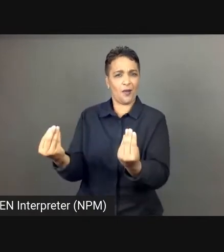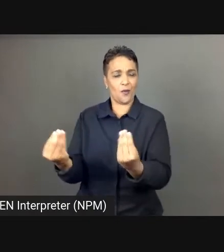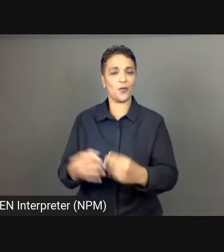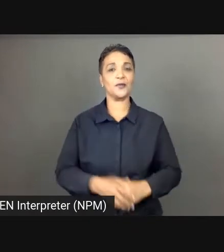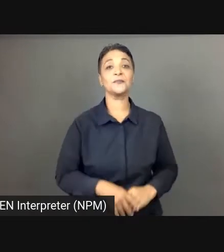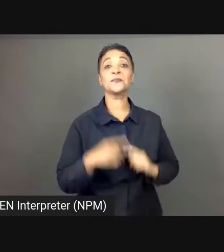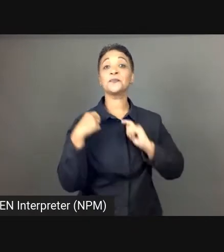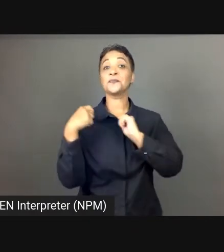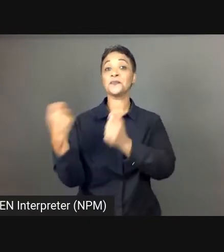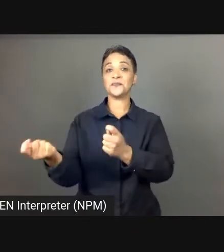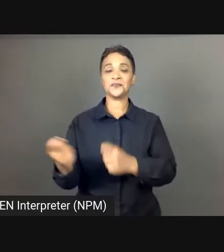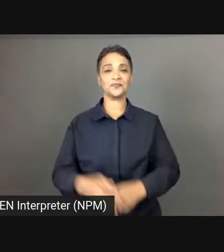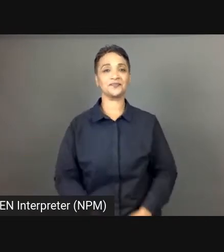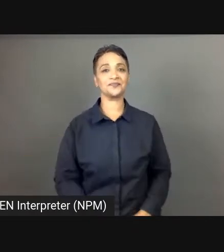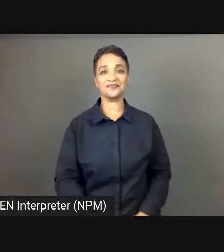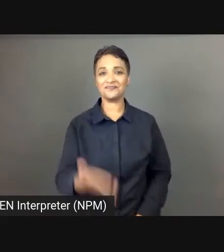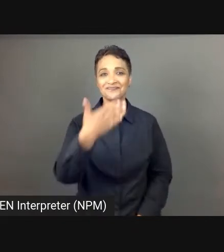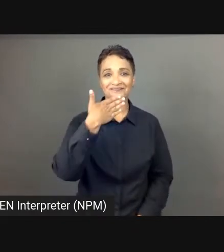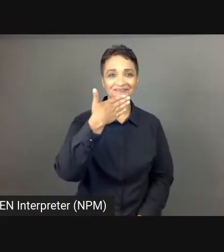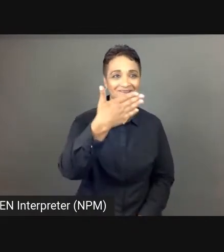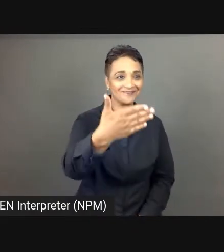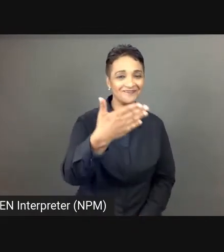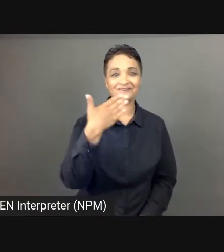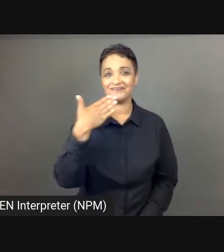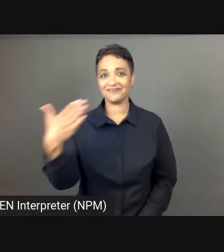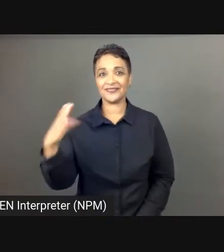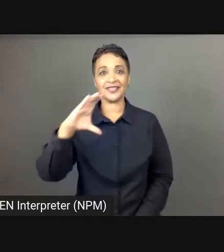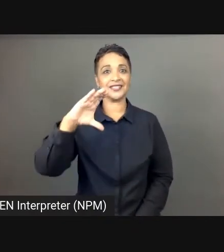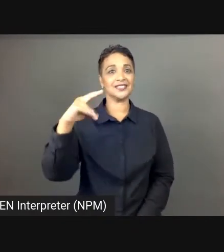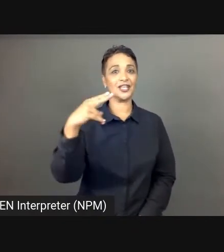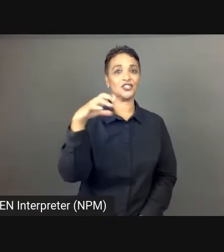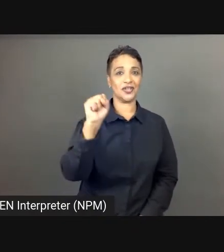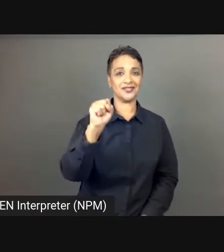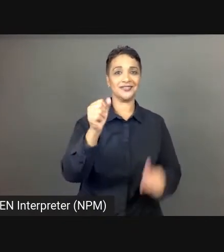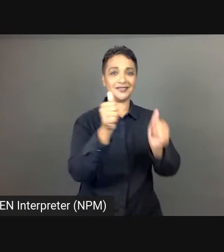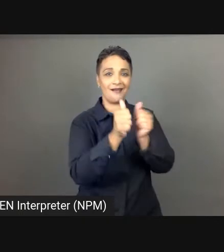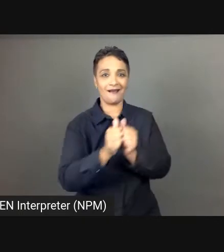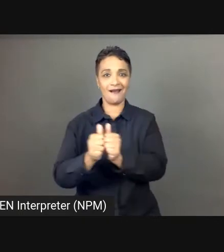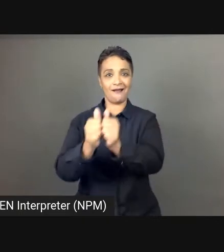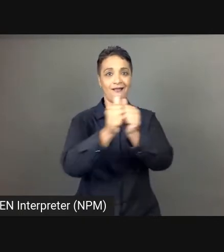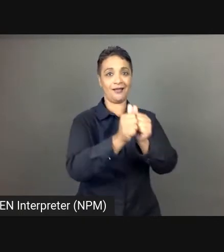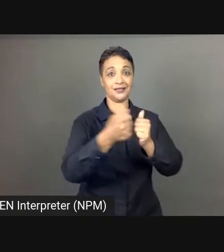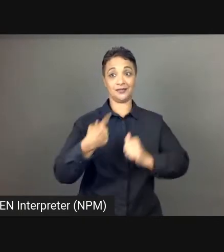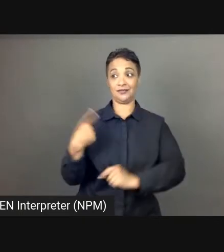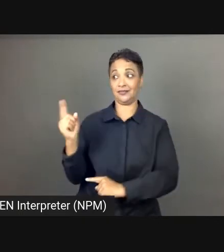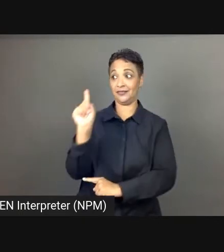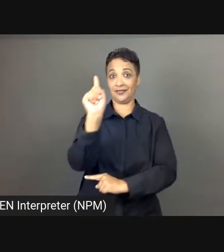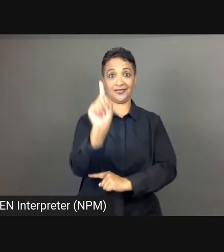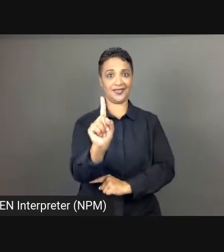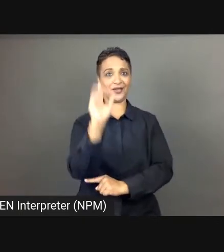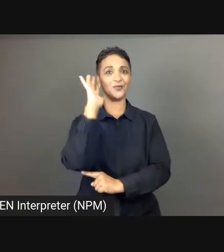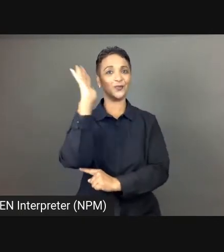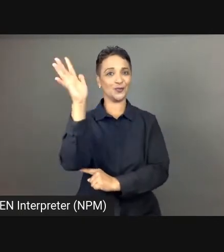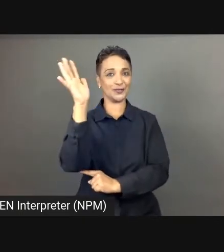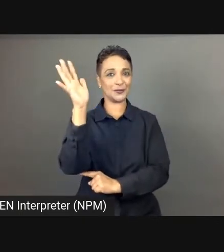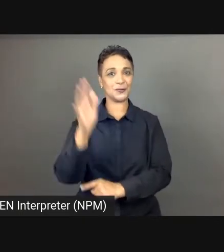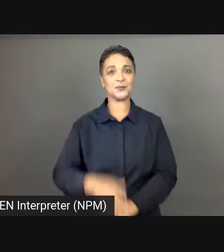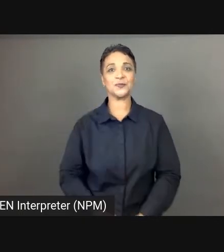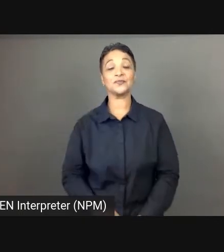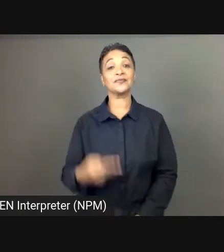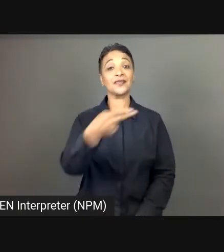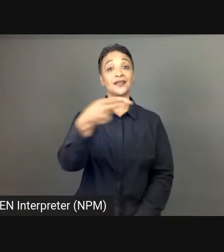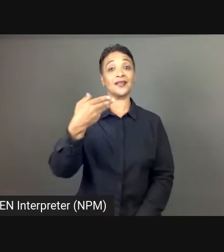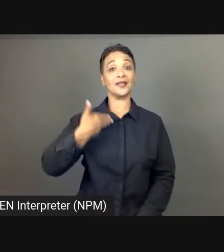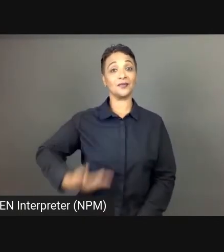and thank you very much to the CHS Alliance for the invitation. So yeah, my name is Clara,